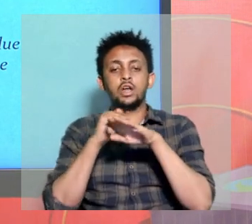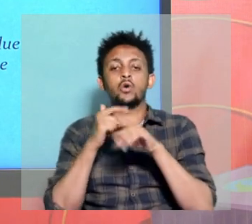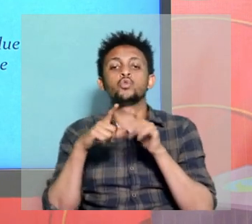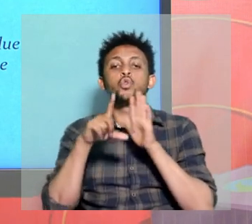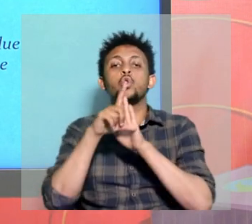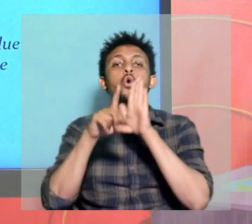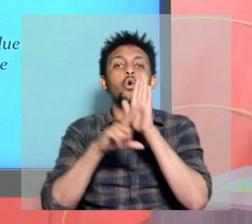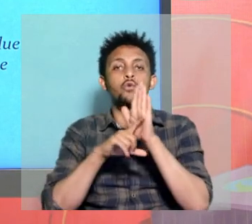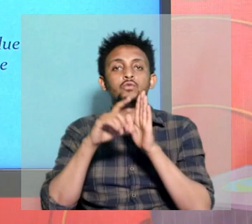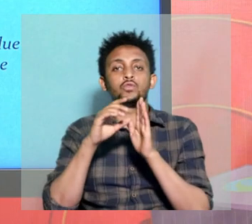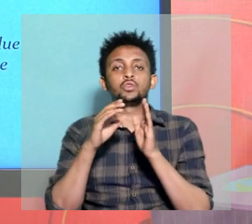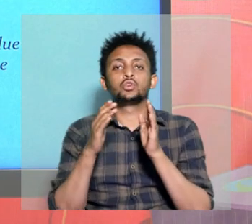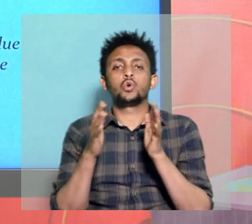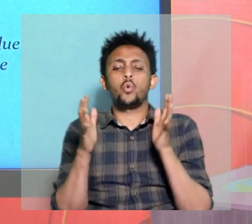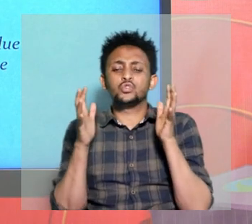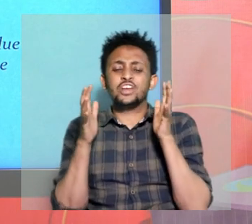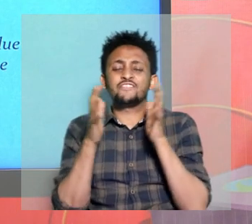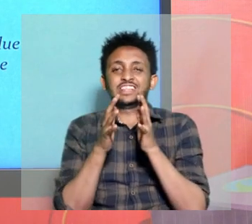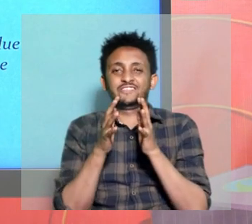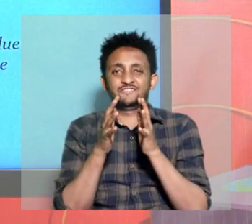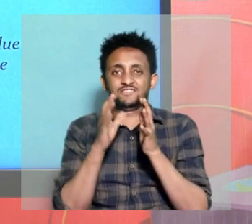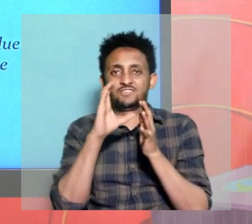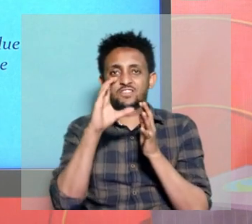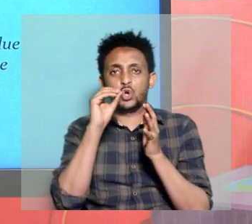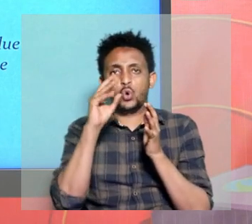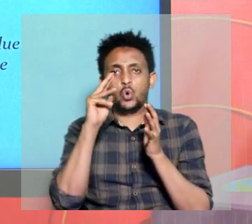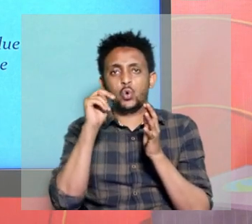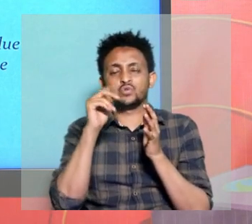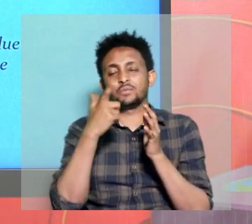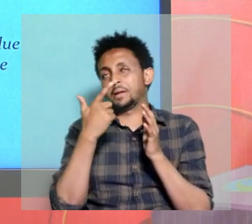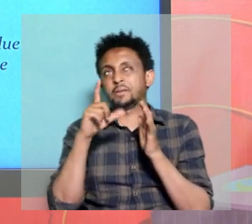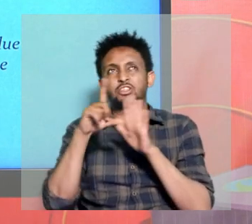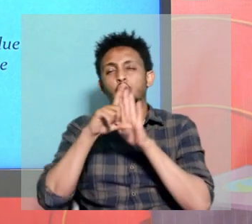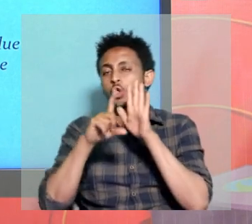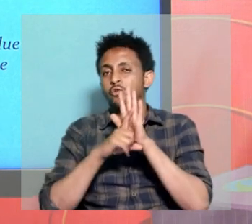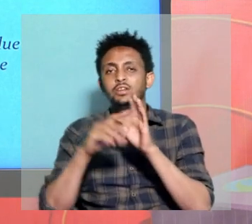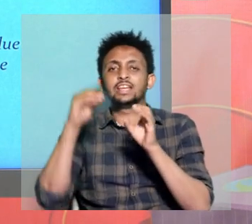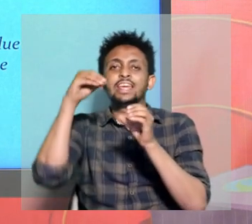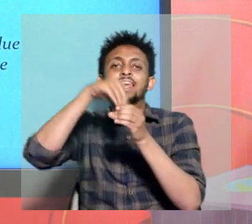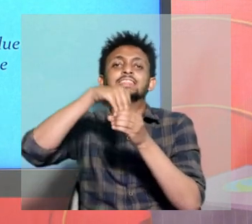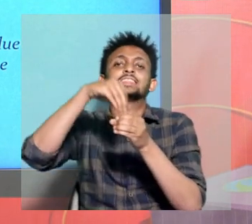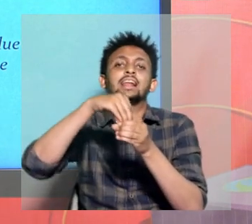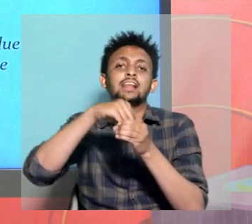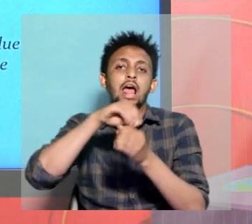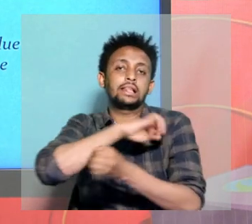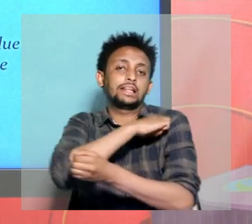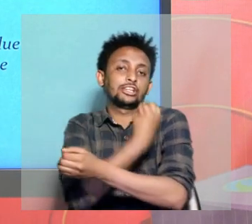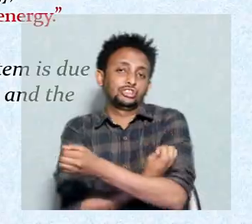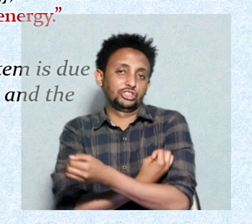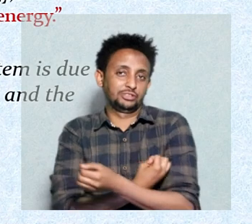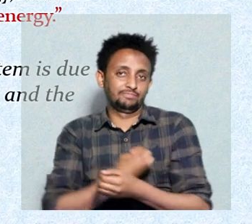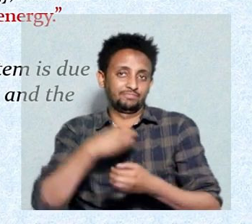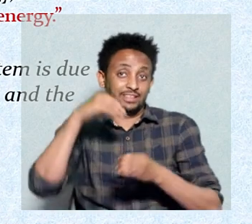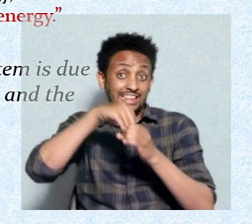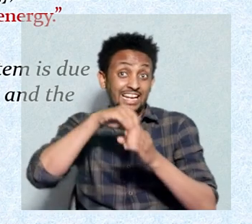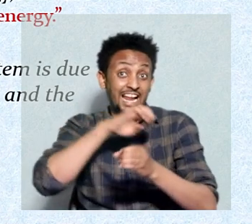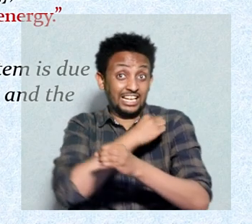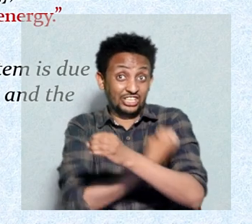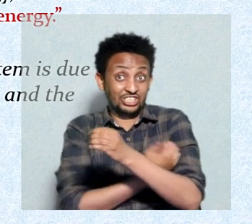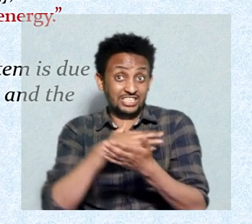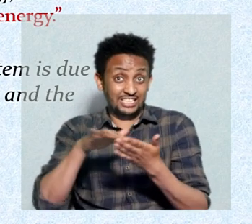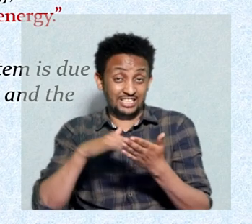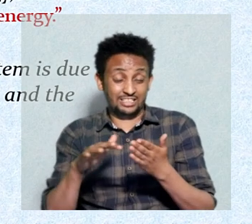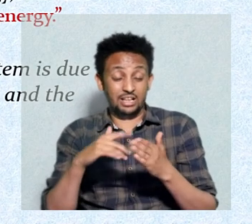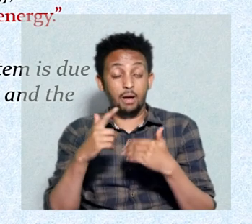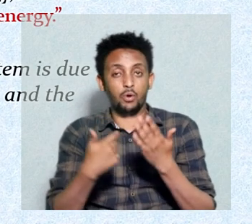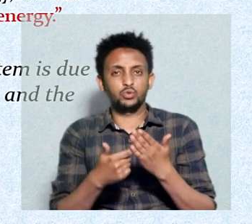law of conservation of energy, or sometimes known to be the law of internal energy. And this law states